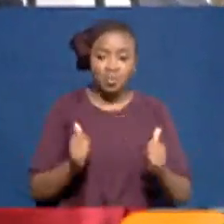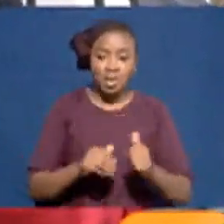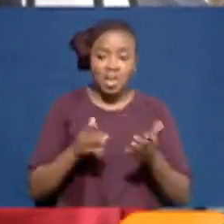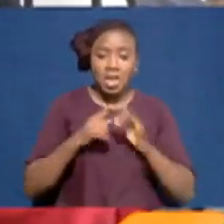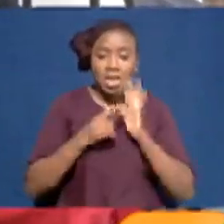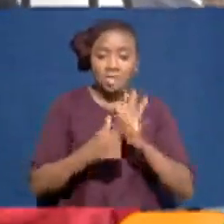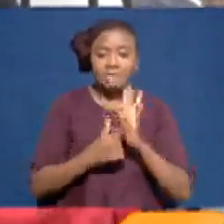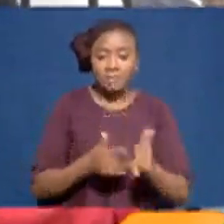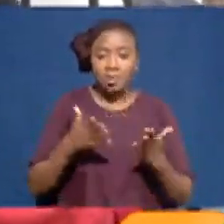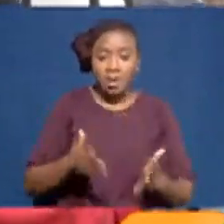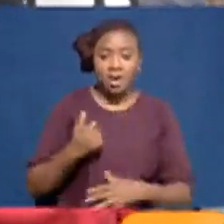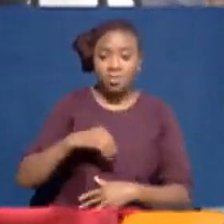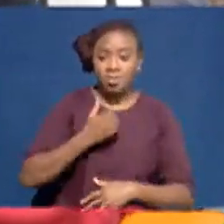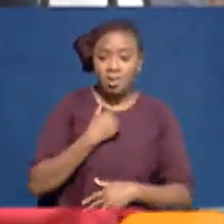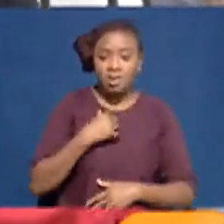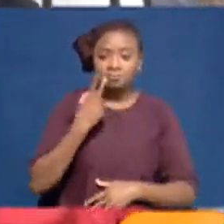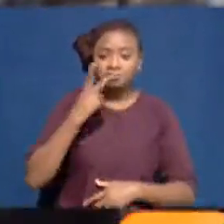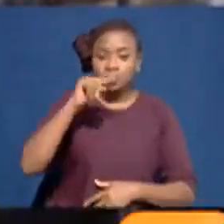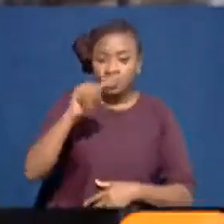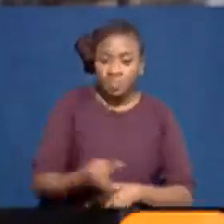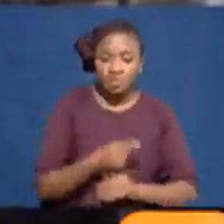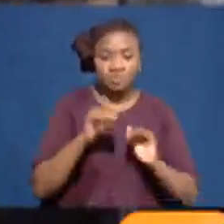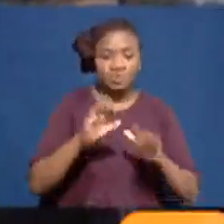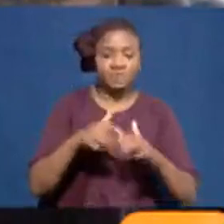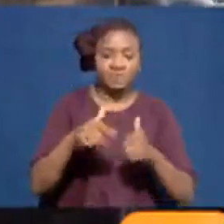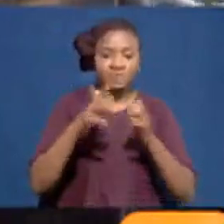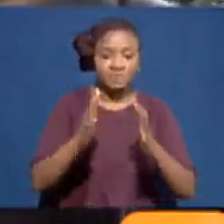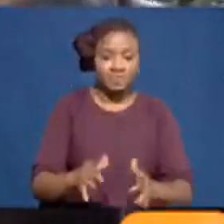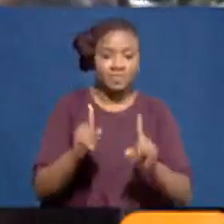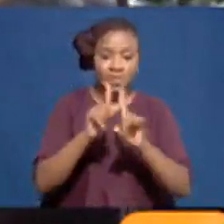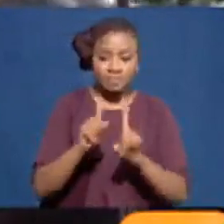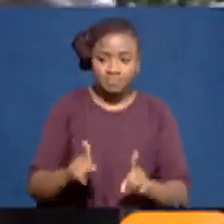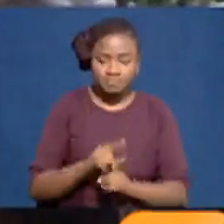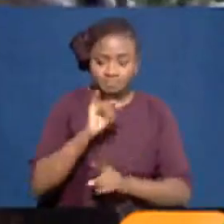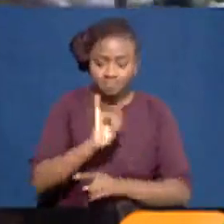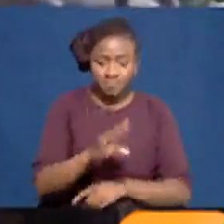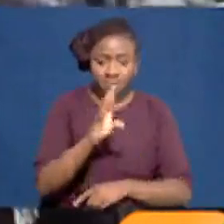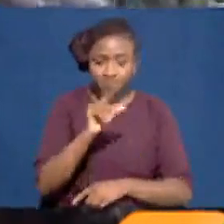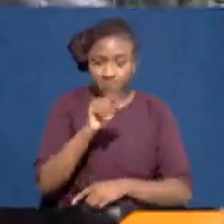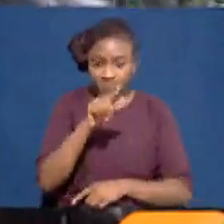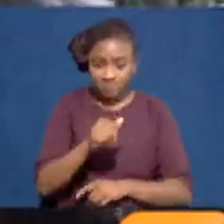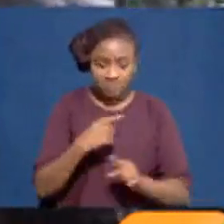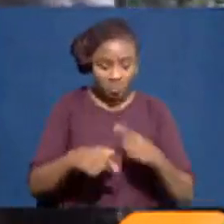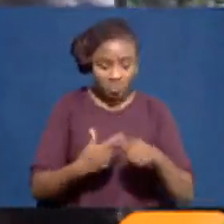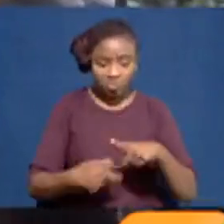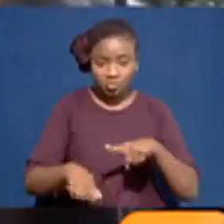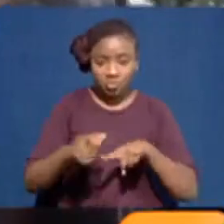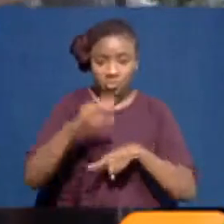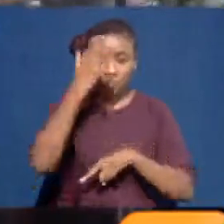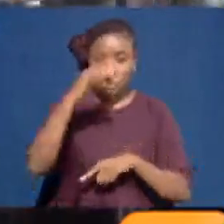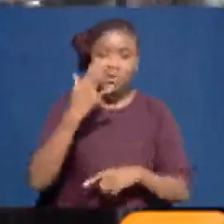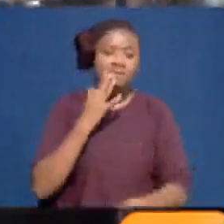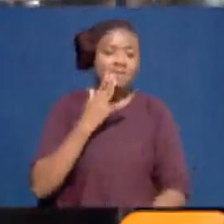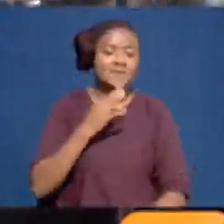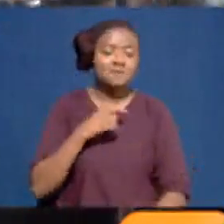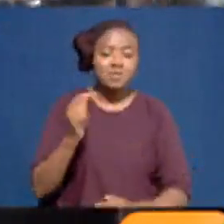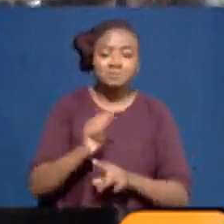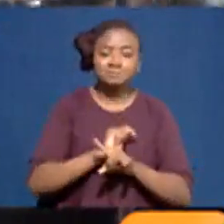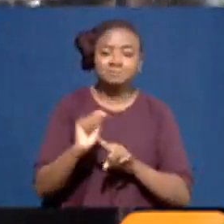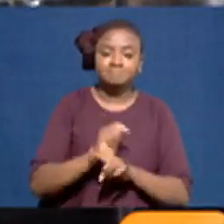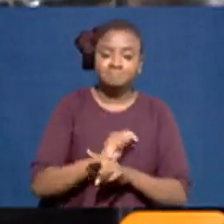have a database of over 200,000 farmers, and actually the data is piling because we normally train farmers every single day. Digicow is